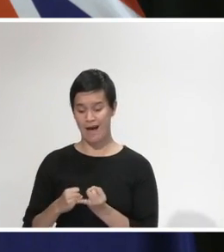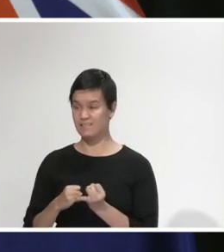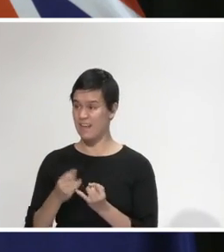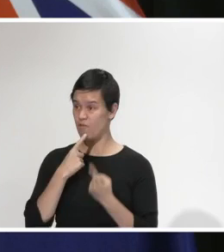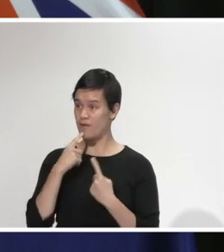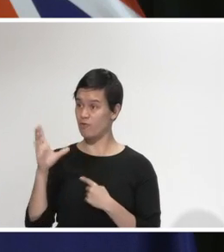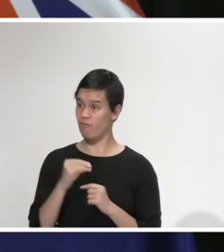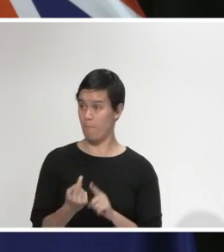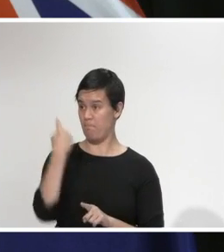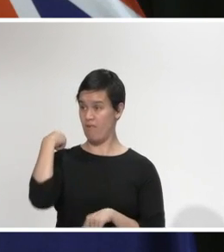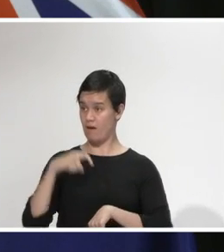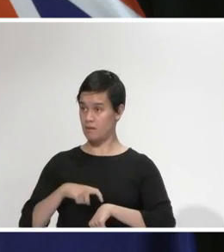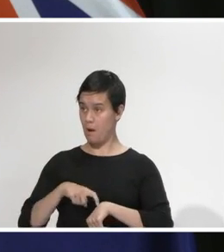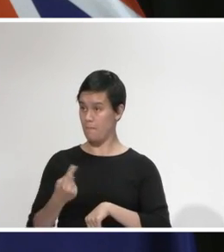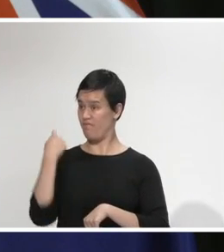advice?